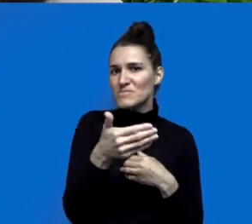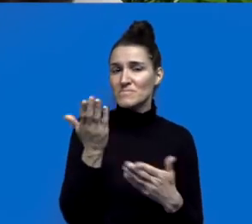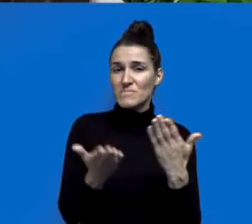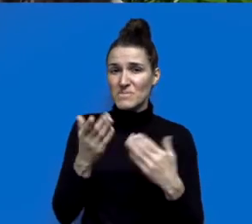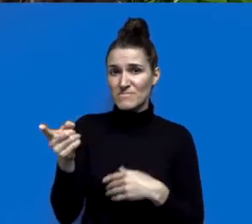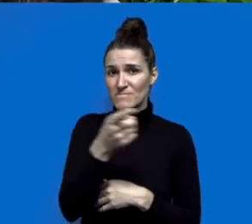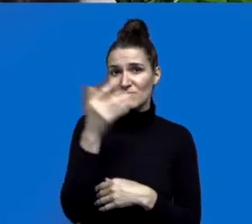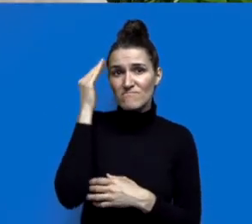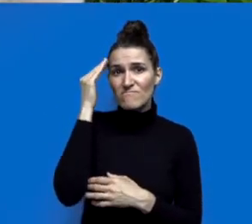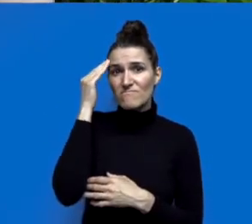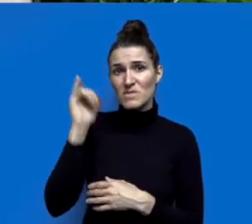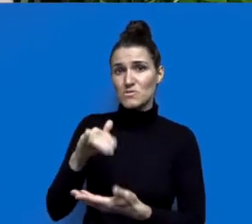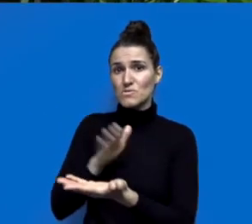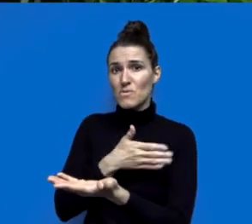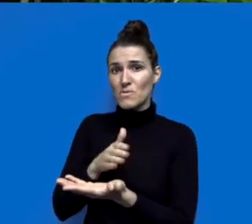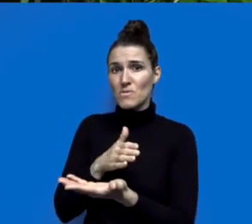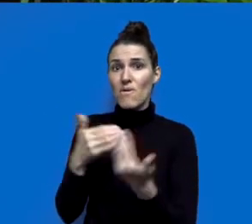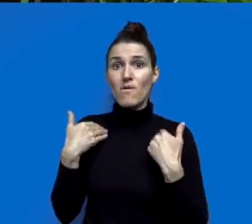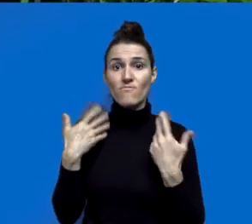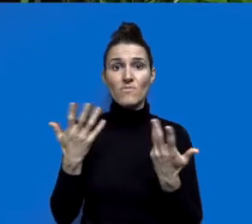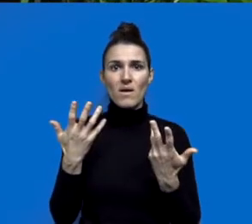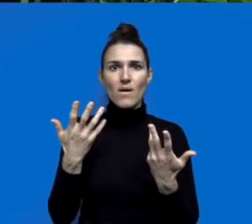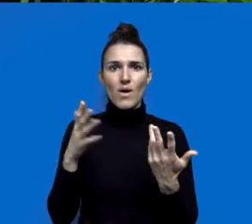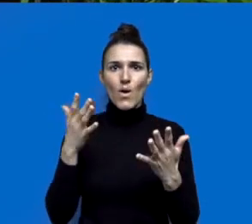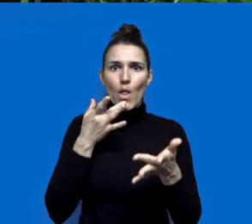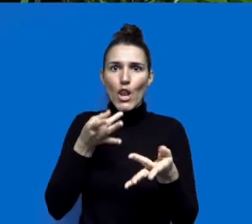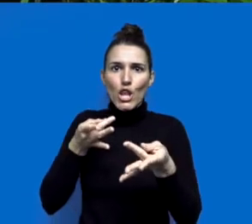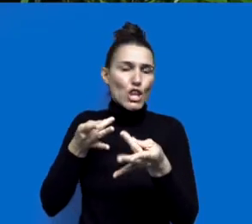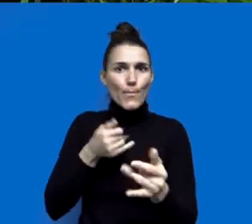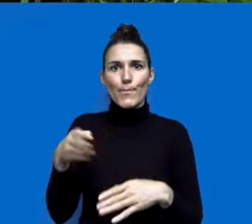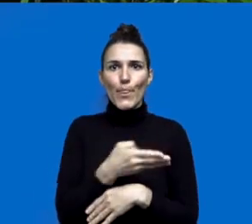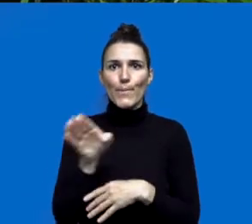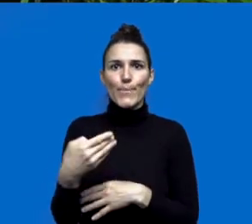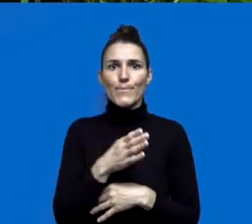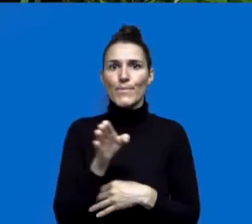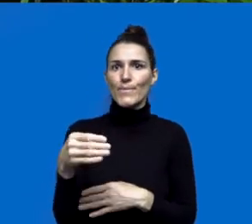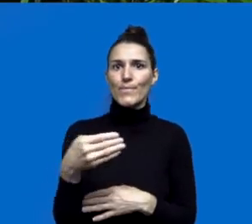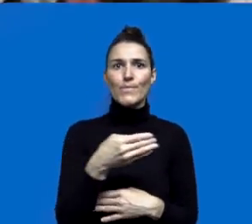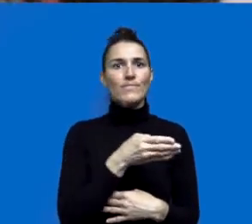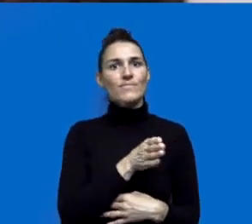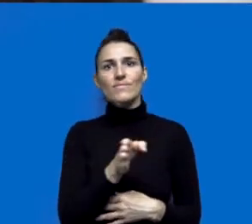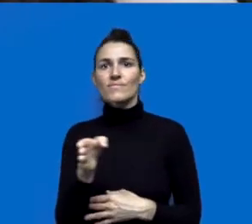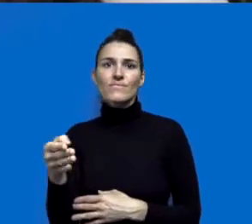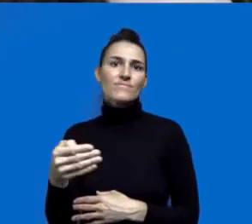might know this one. This has a slippery fish in it,